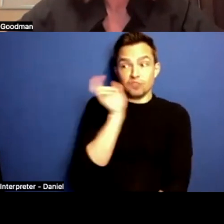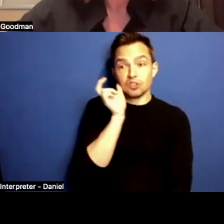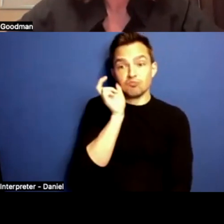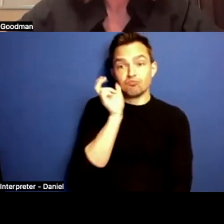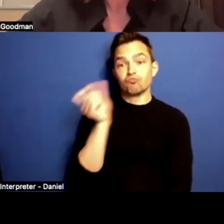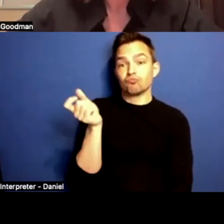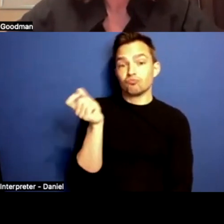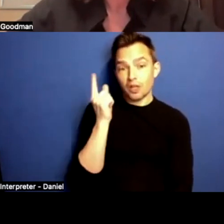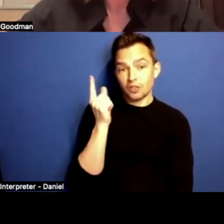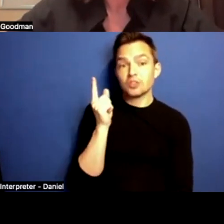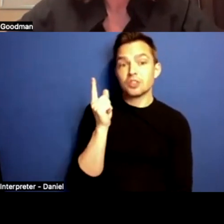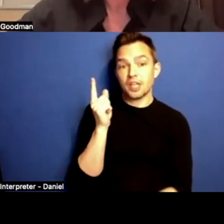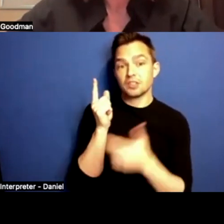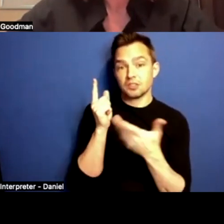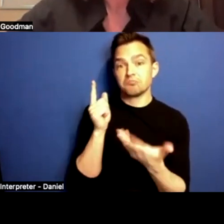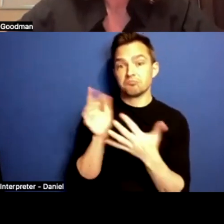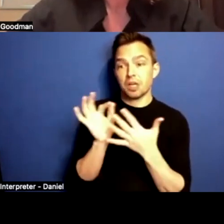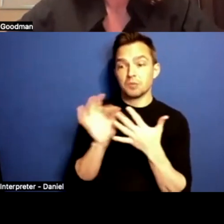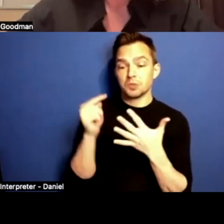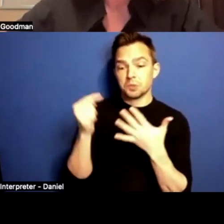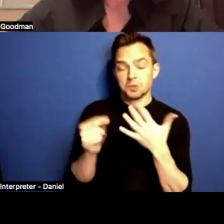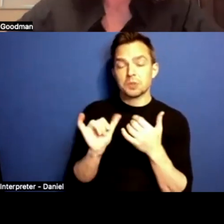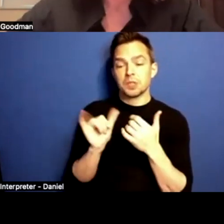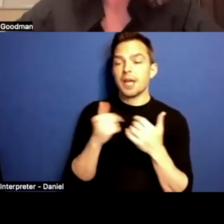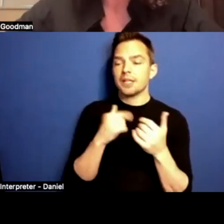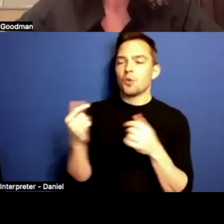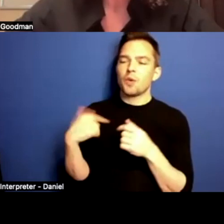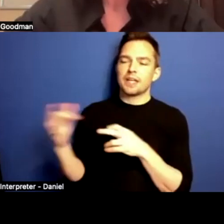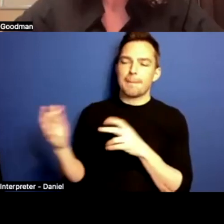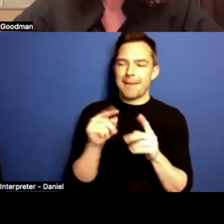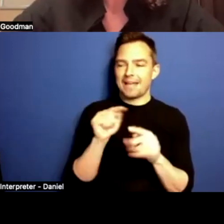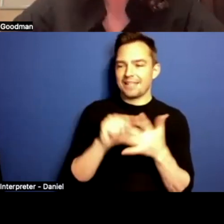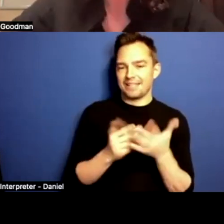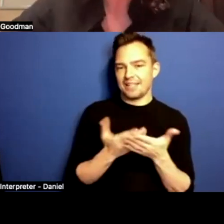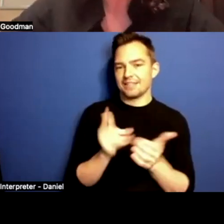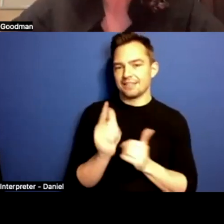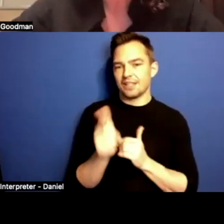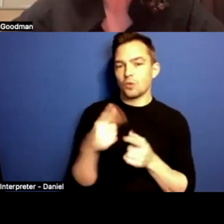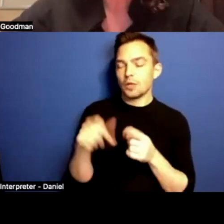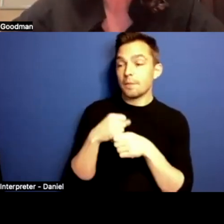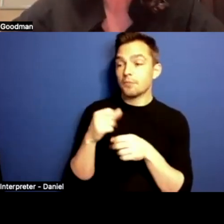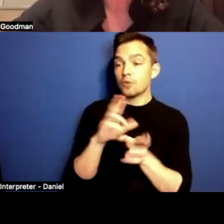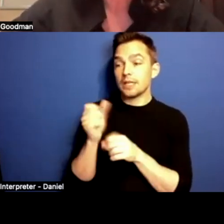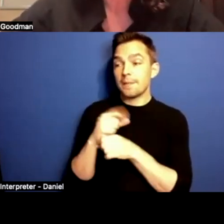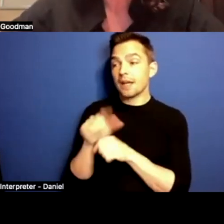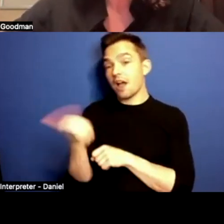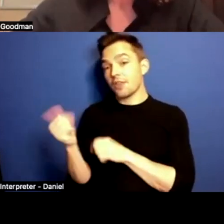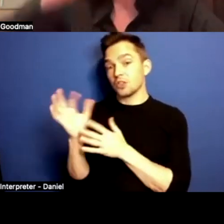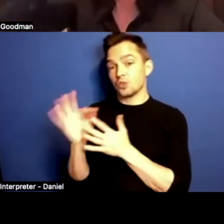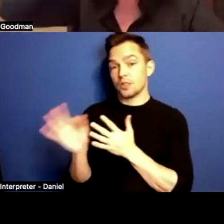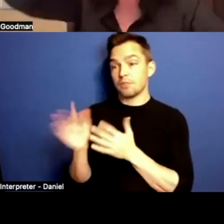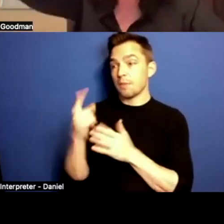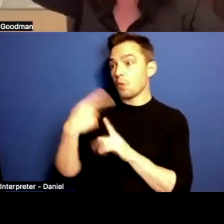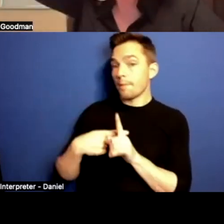some options to me, and I know that I can come back, right? So when I'm ready to make a different decision, maybe a month from now